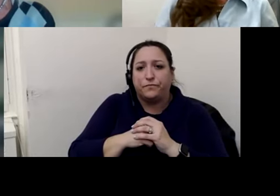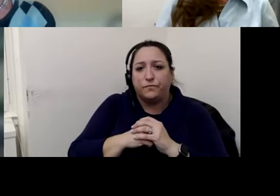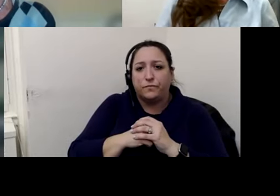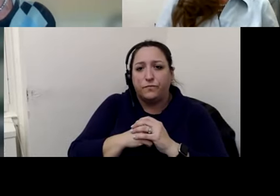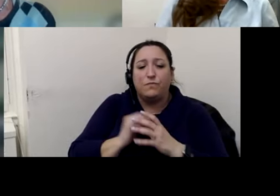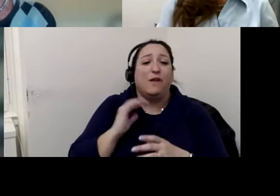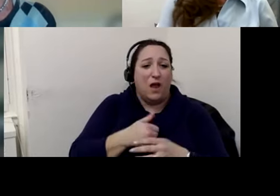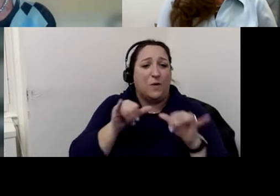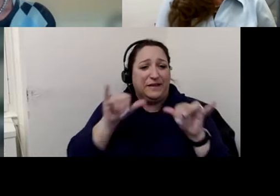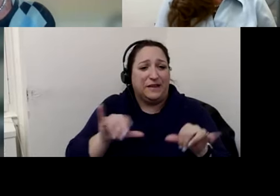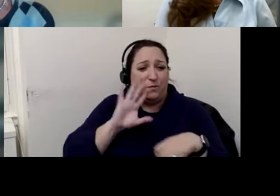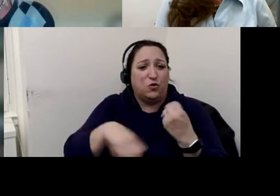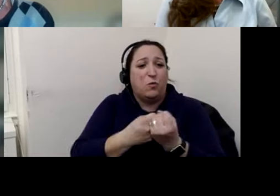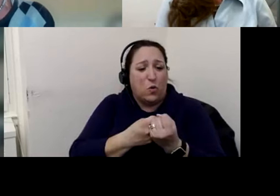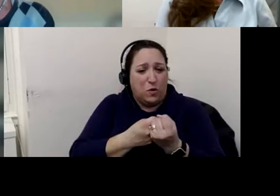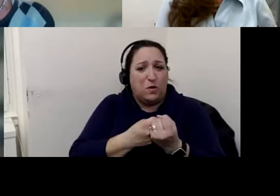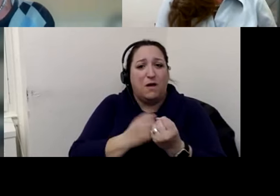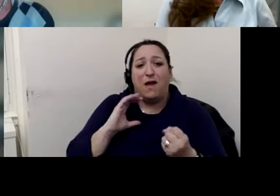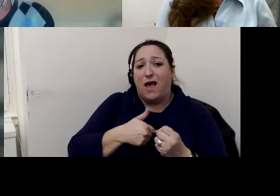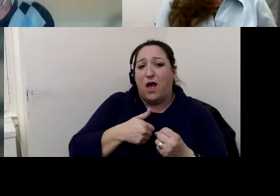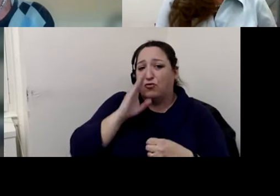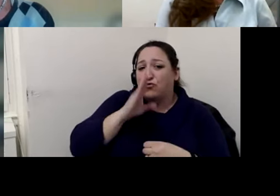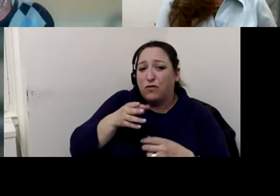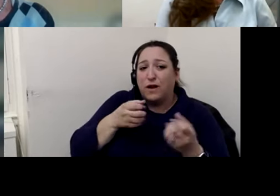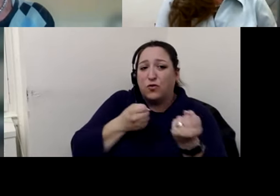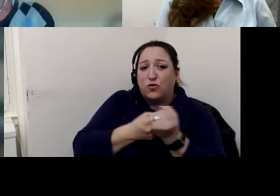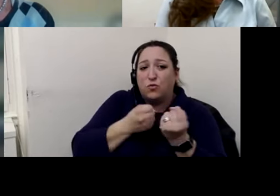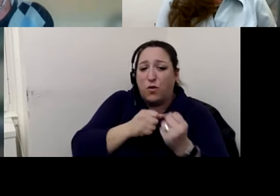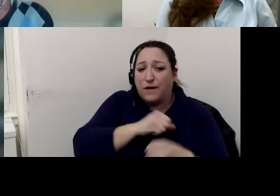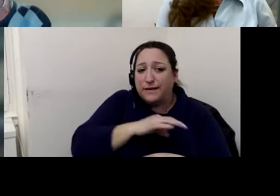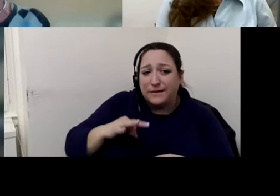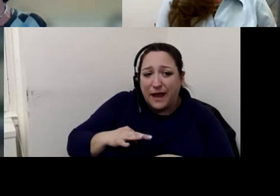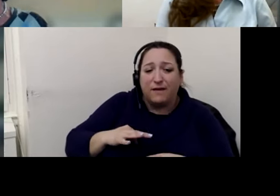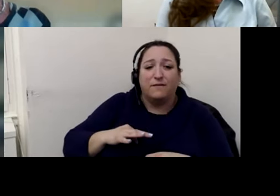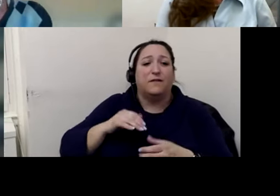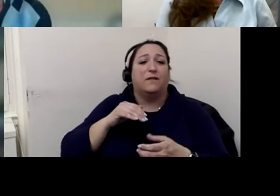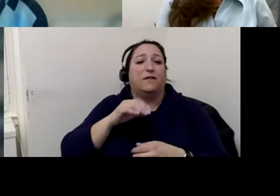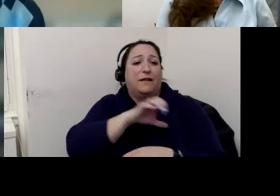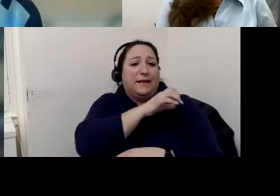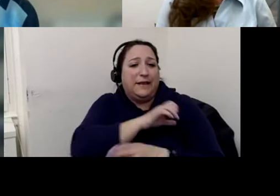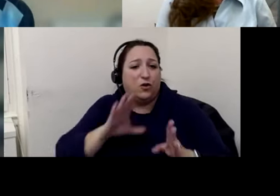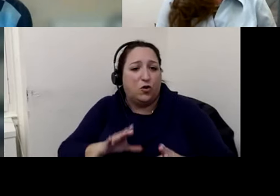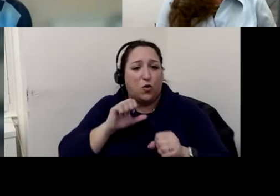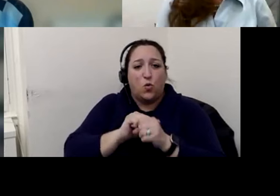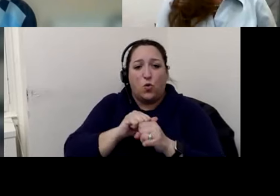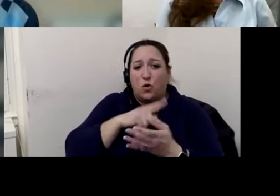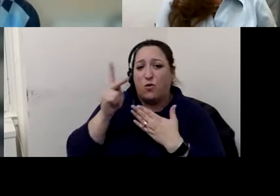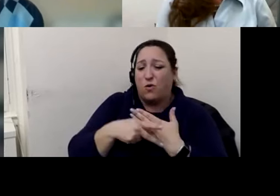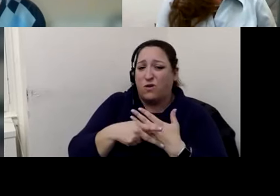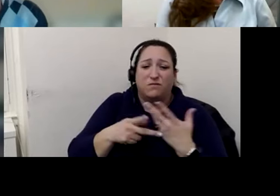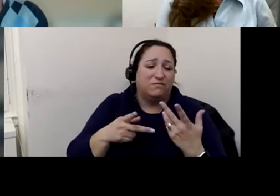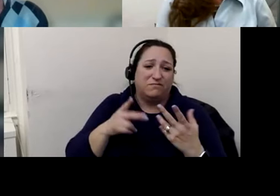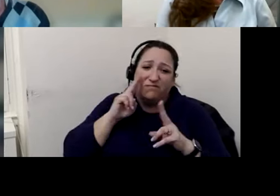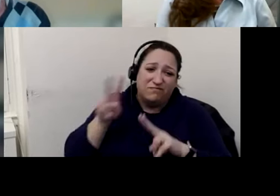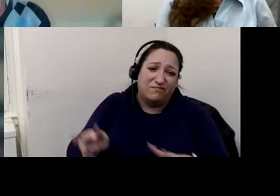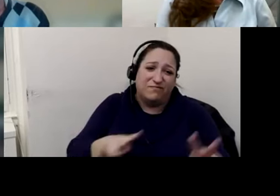our system of supports is. Our direct support staff and the clinicians that work in these programs were nothing less than